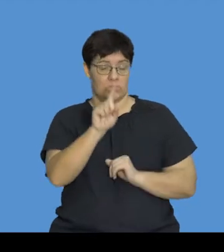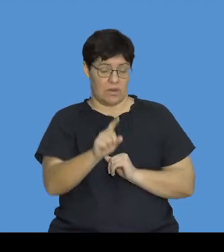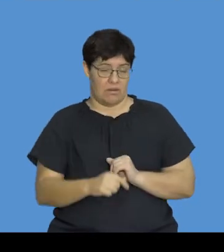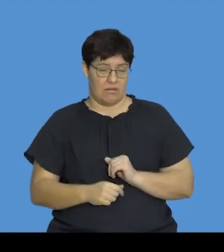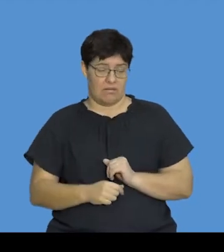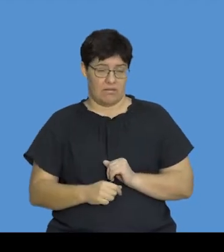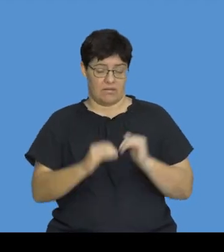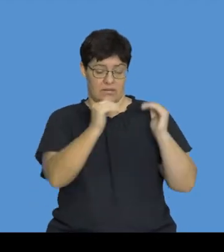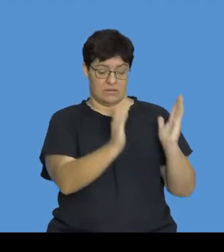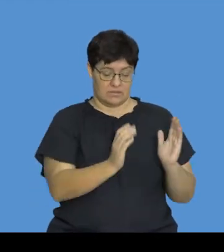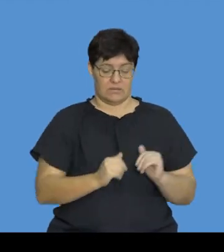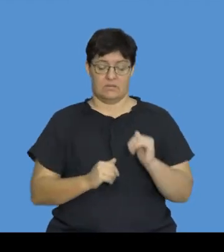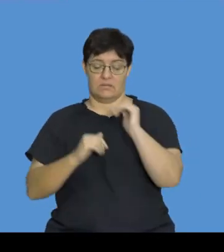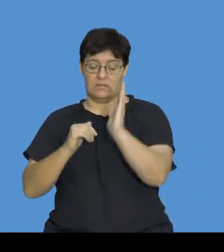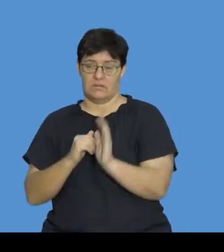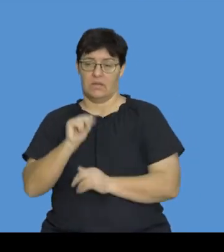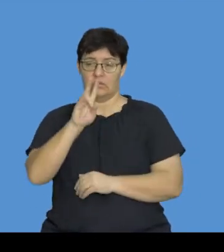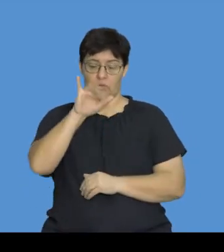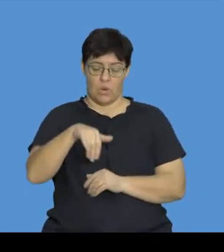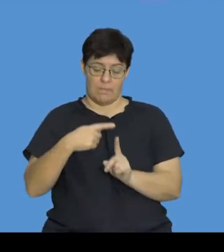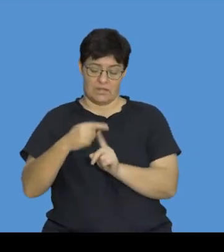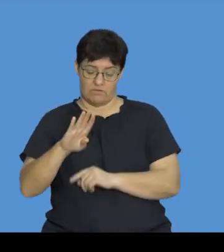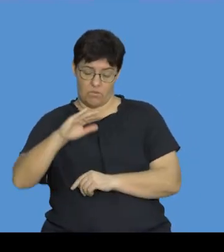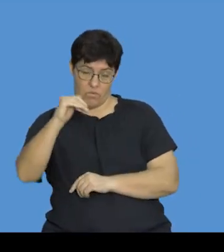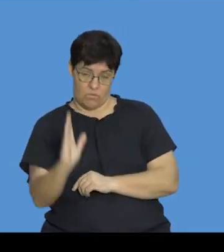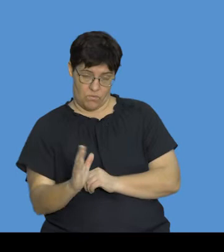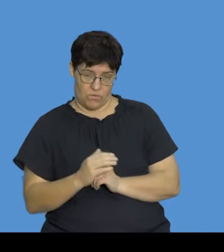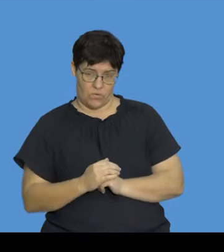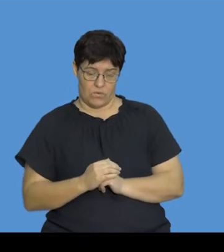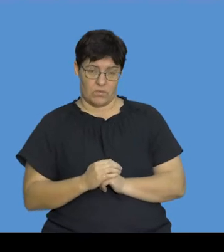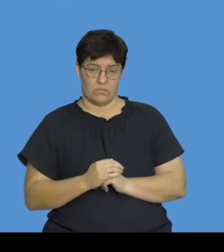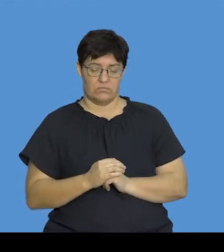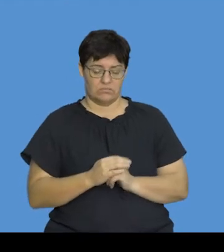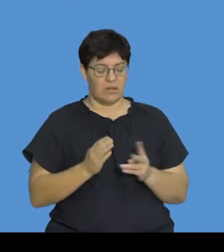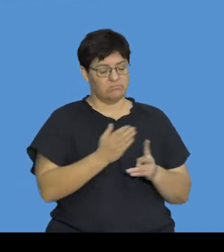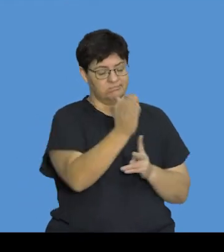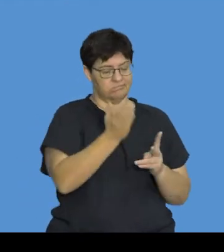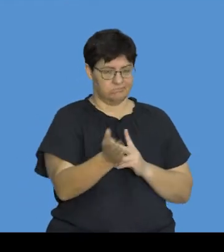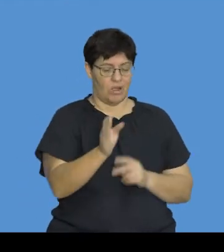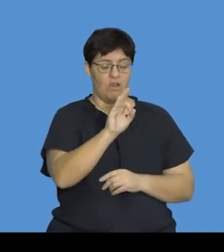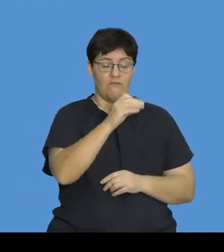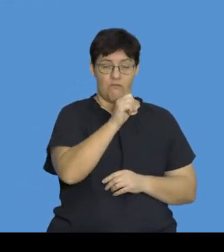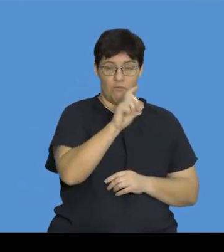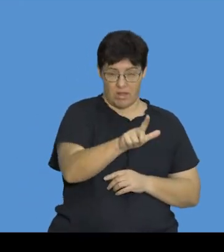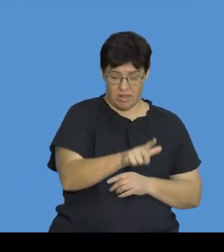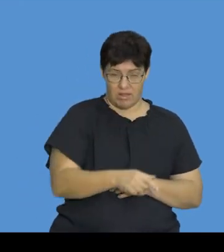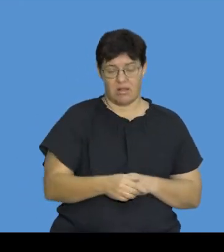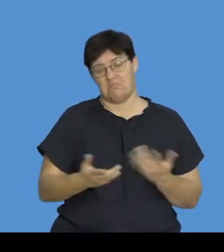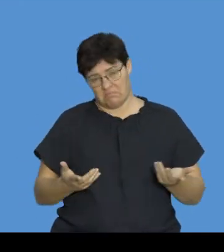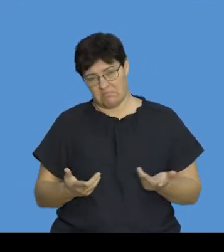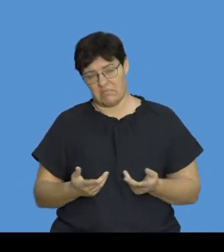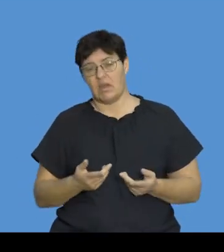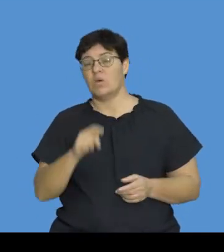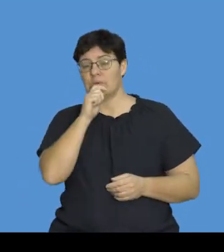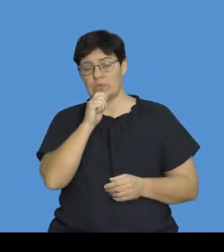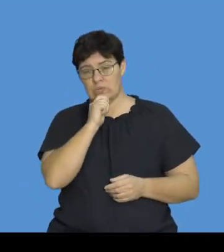3y minus 1 multiplied by 2y plus 4. Two ways. You can use FOIL, you will get the same answer. You